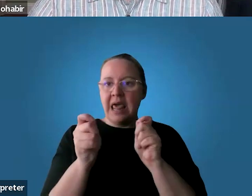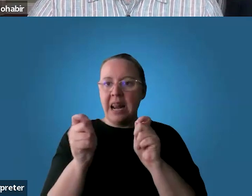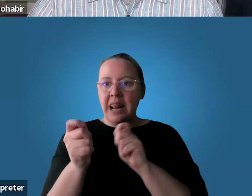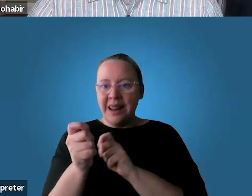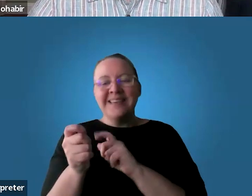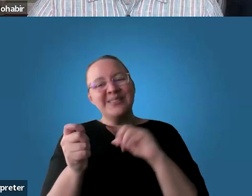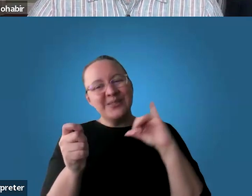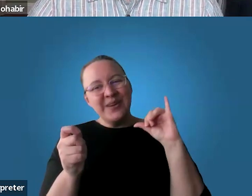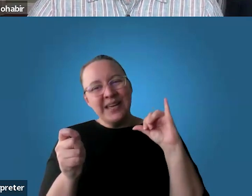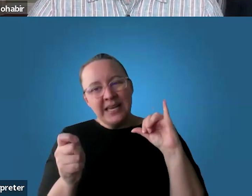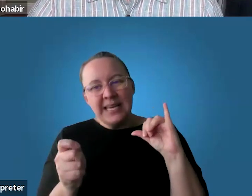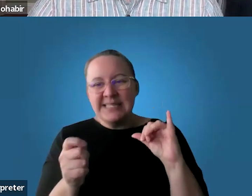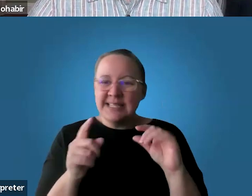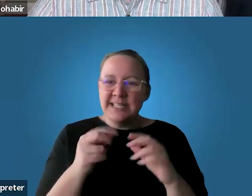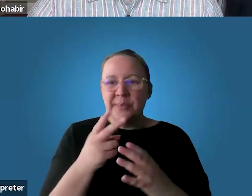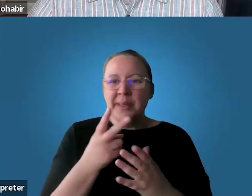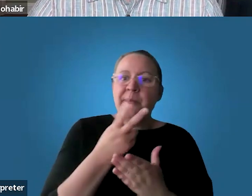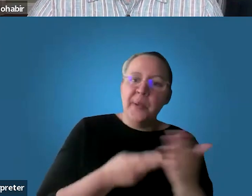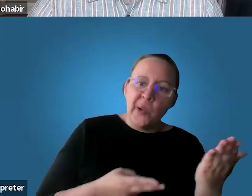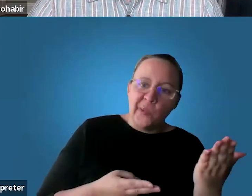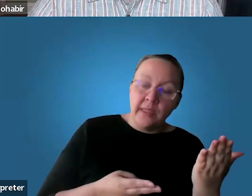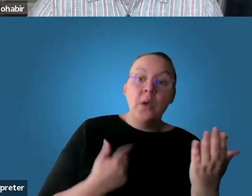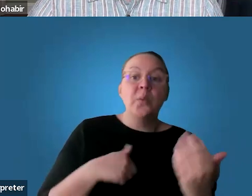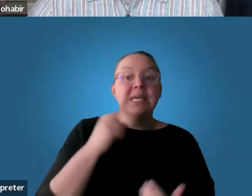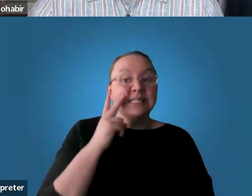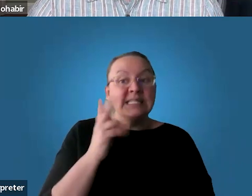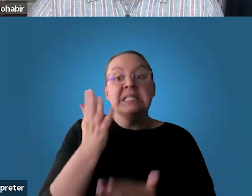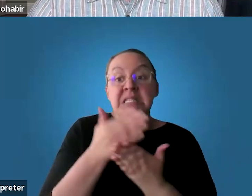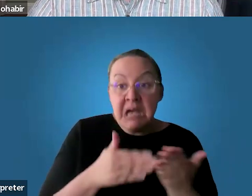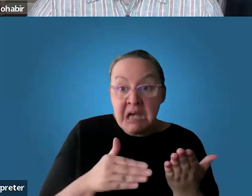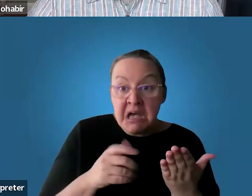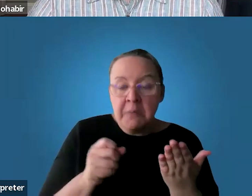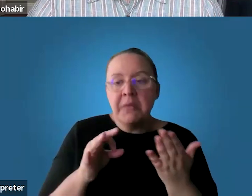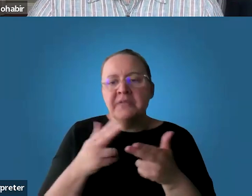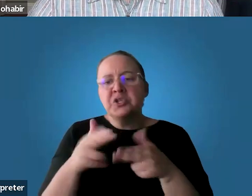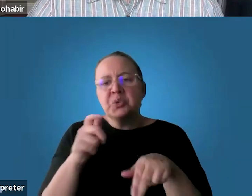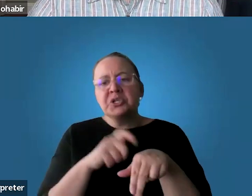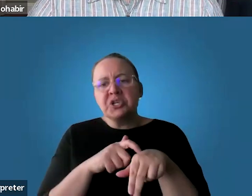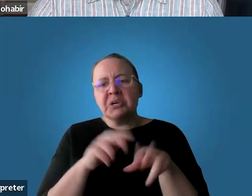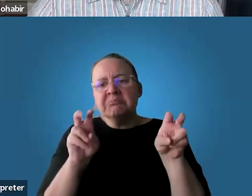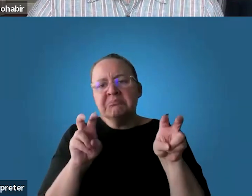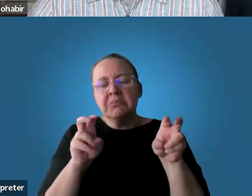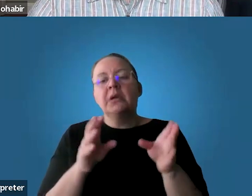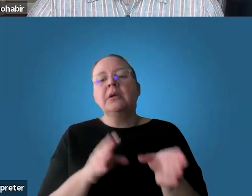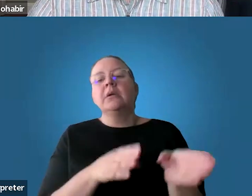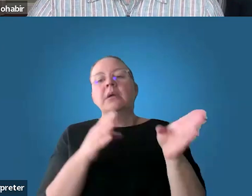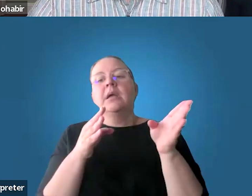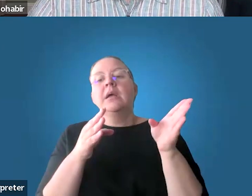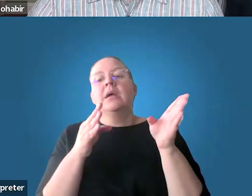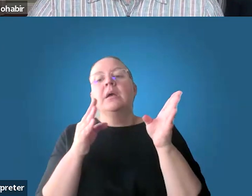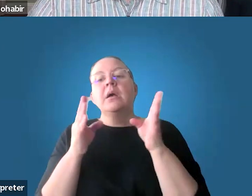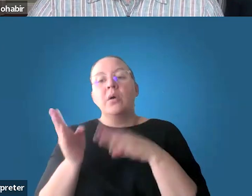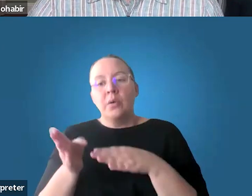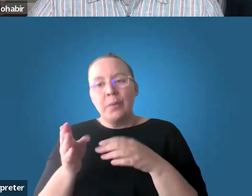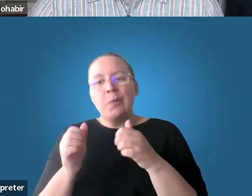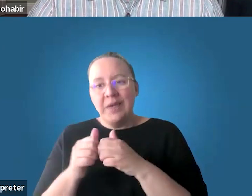is a little bit of both and. Like we can see if we are making short-term movement and some of the things we want to see, with